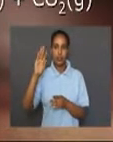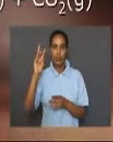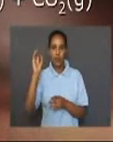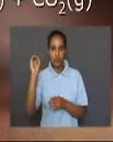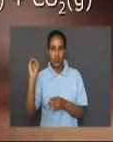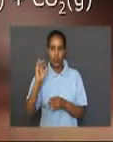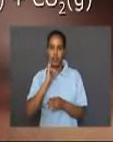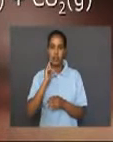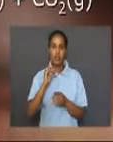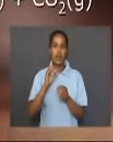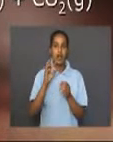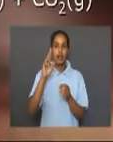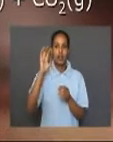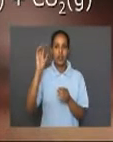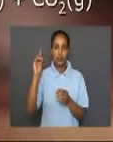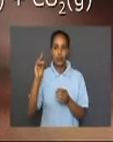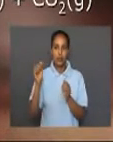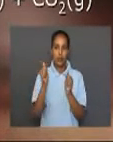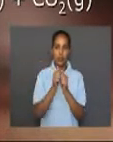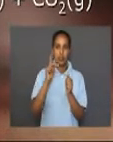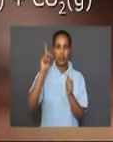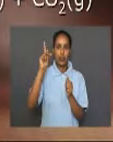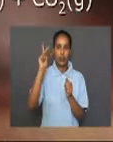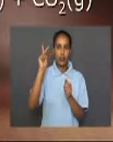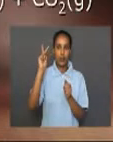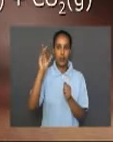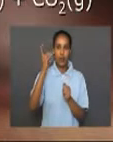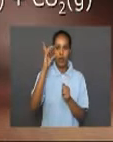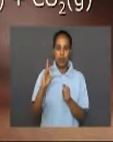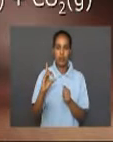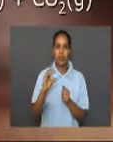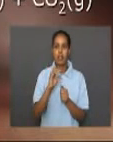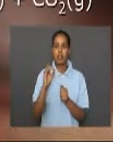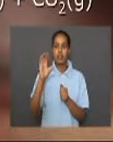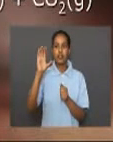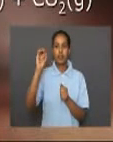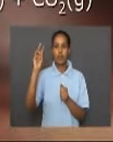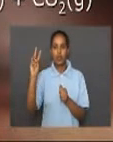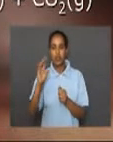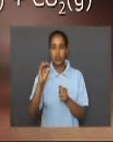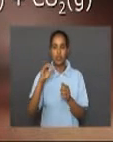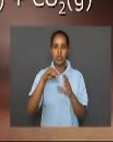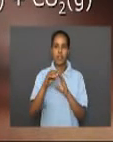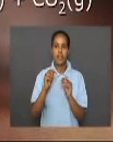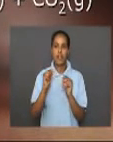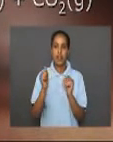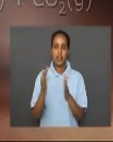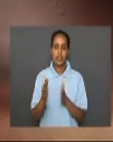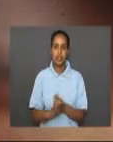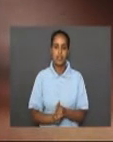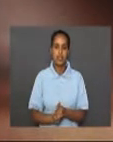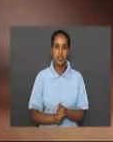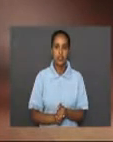Tin is a part of many metal alloys, such as bronze,